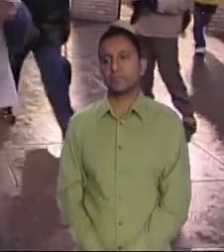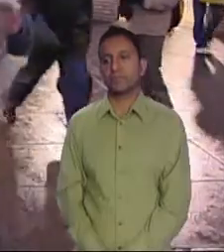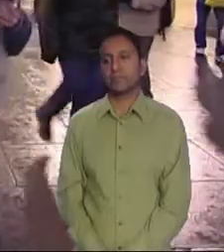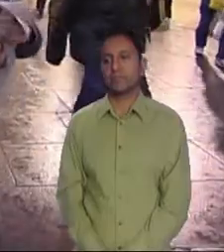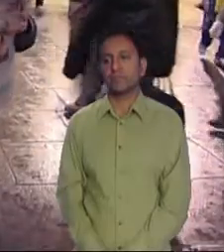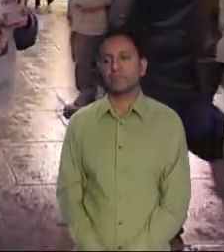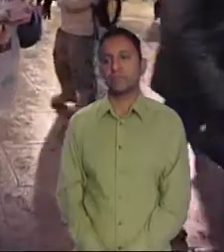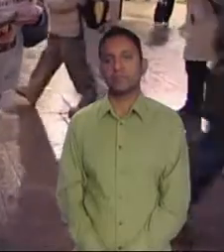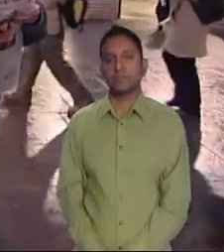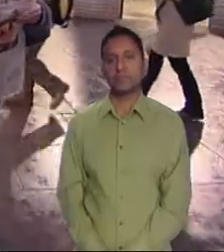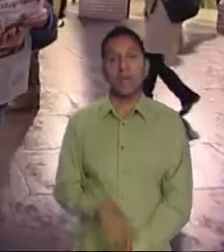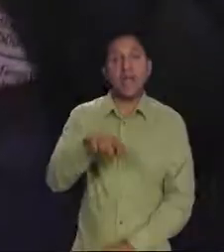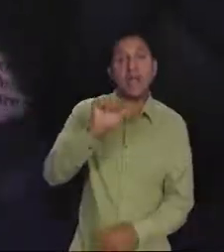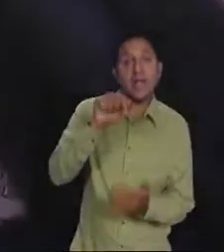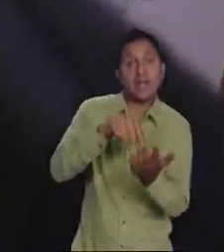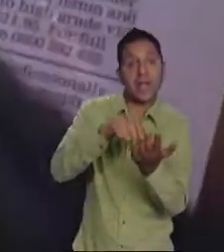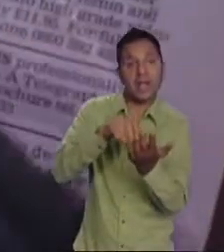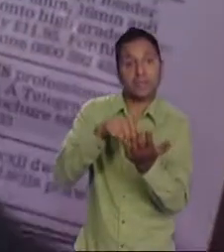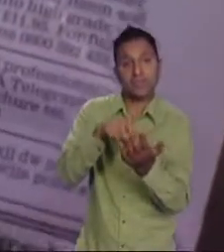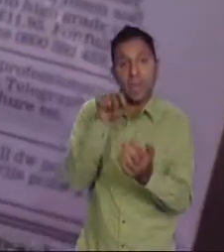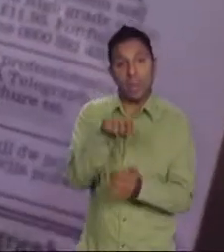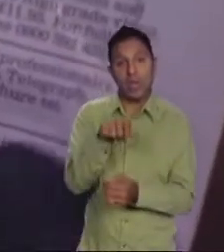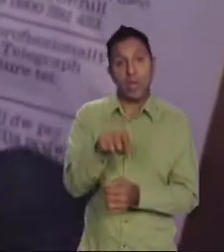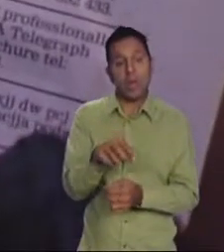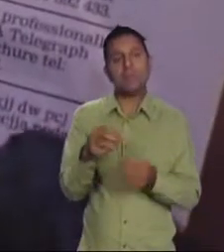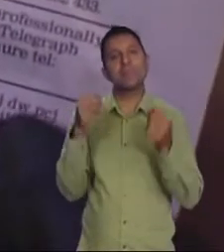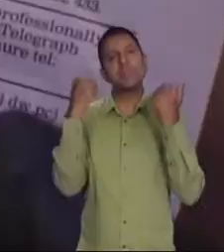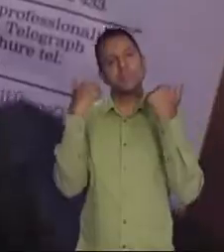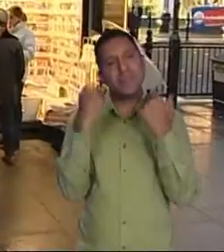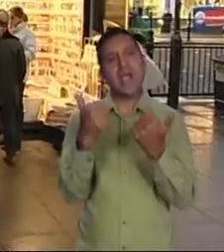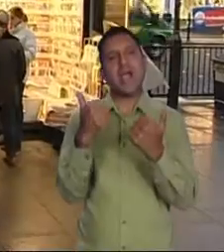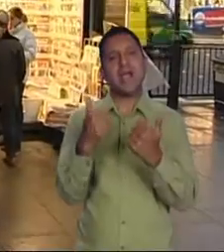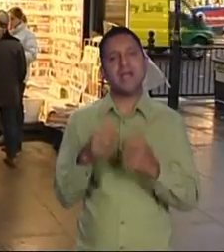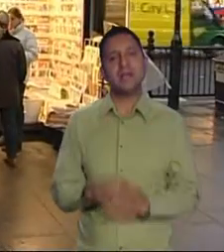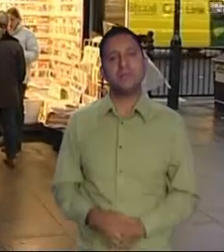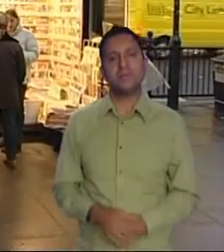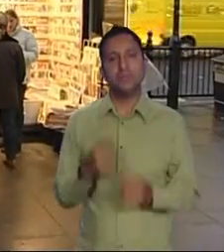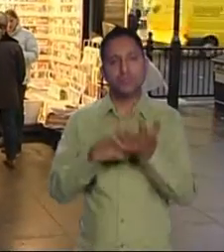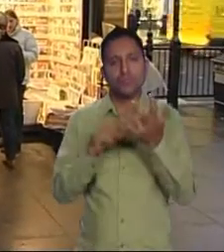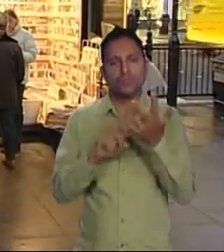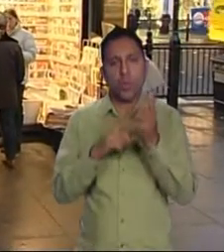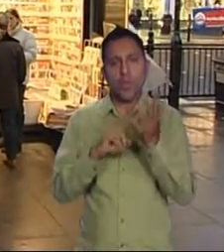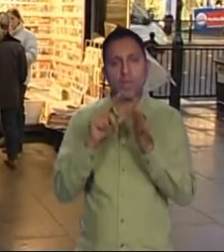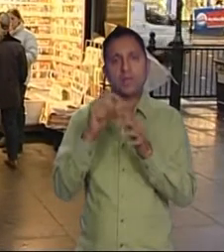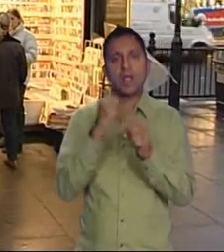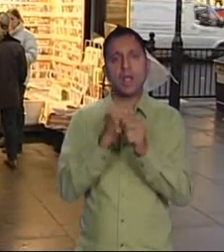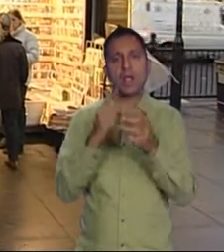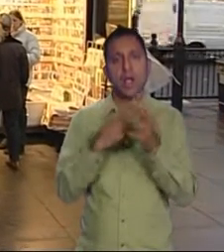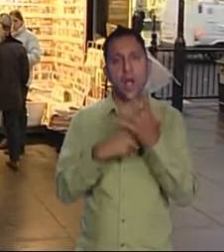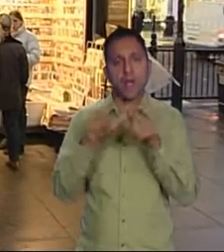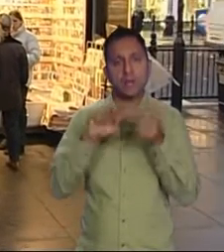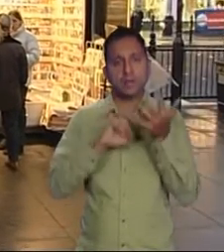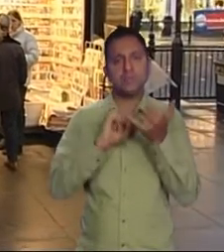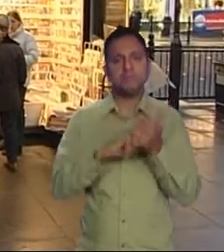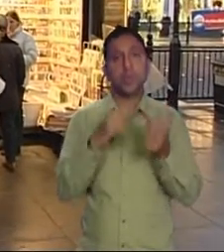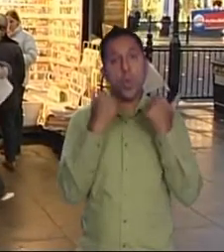20, yeah, here we go. Bingo. Roland Gardens. Okay, Roland Gardens it is. That's that